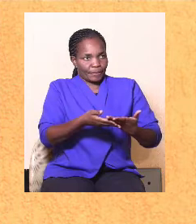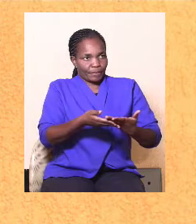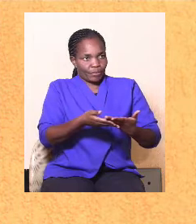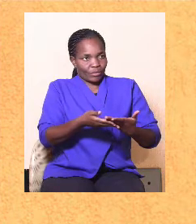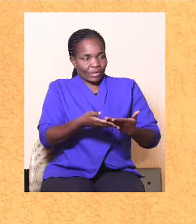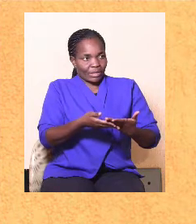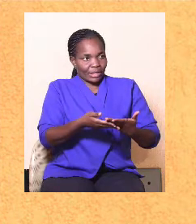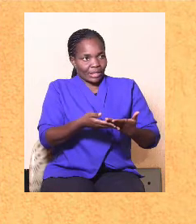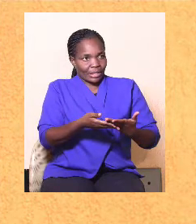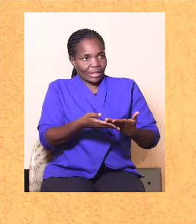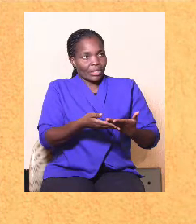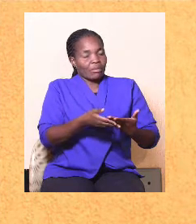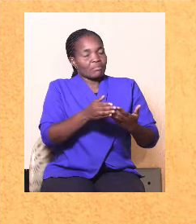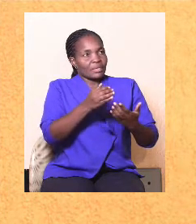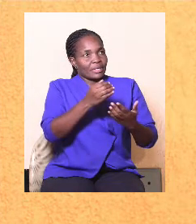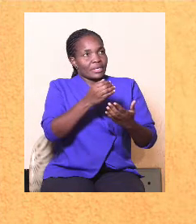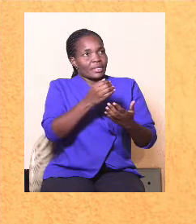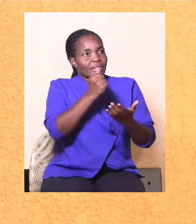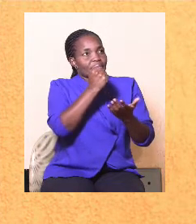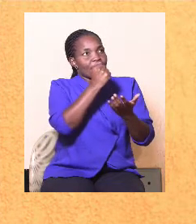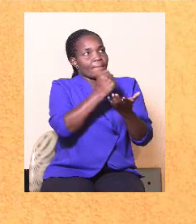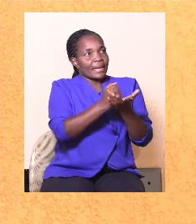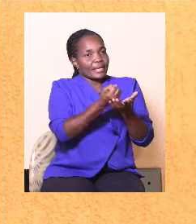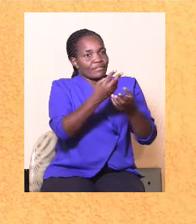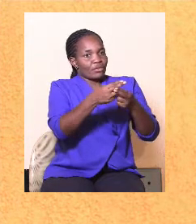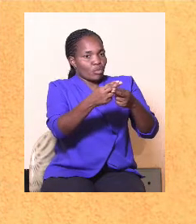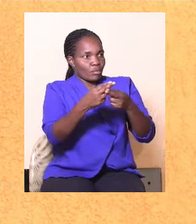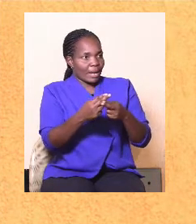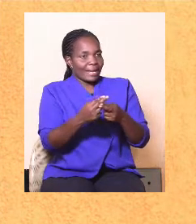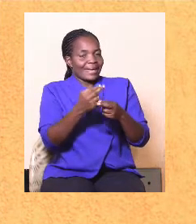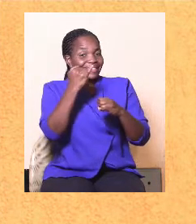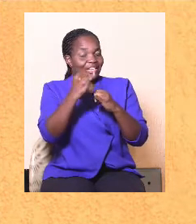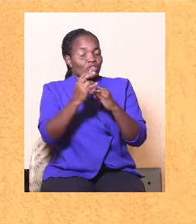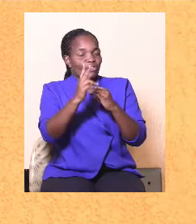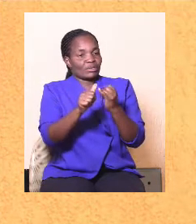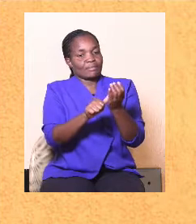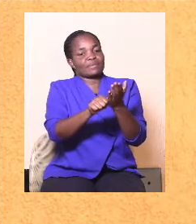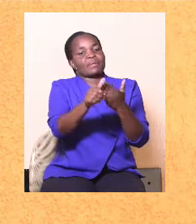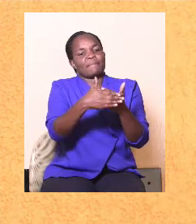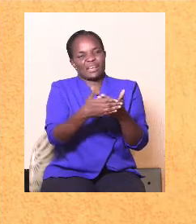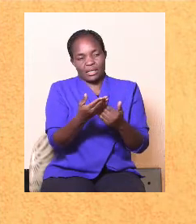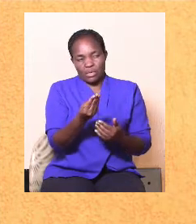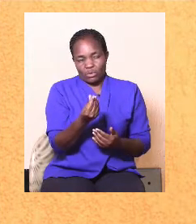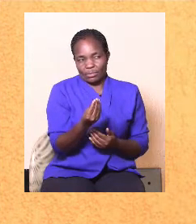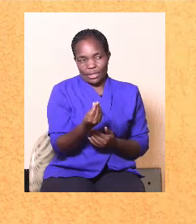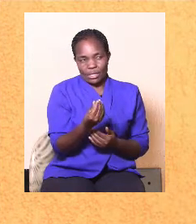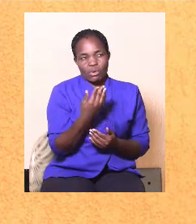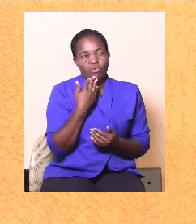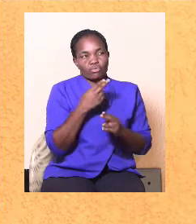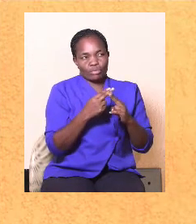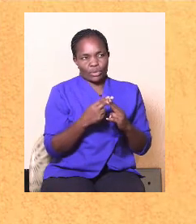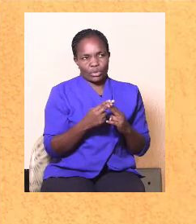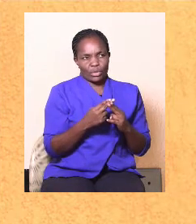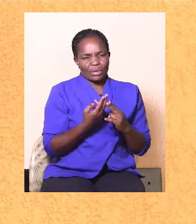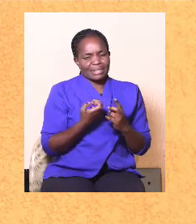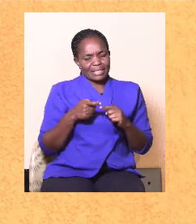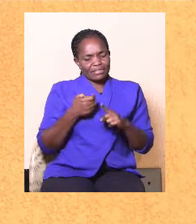back whatever they make use of. This is a grant. So my question is, this is obviously coming from our